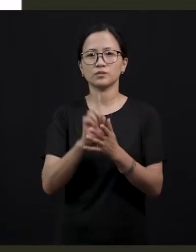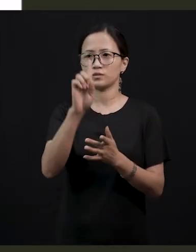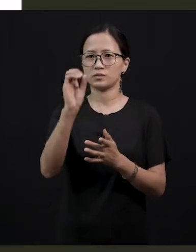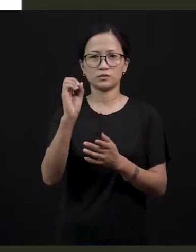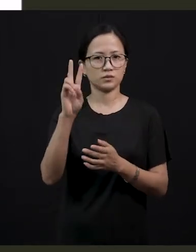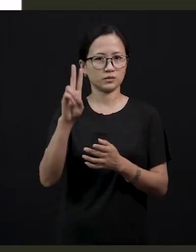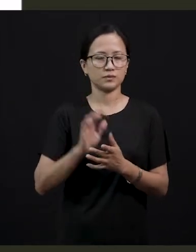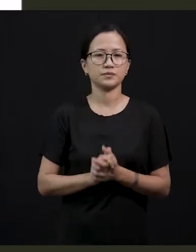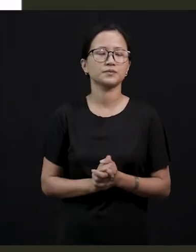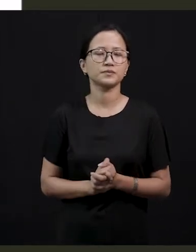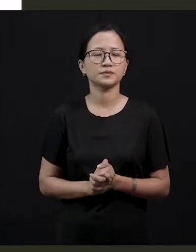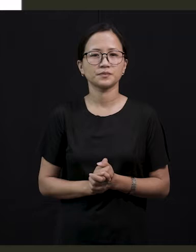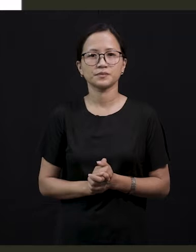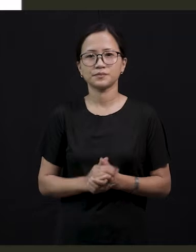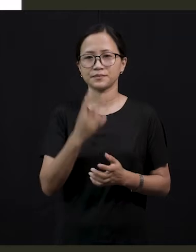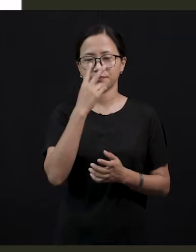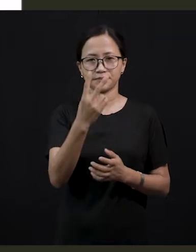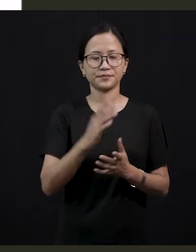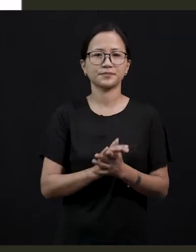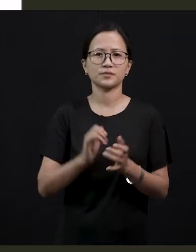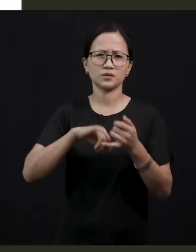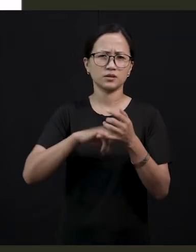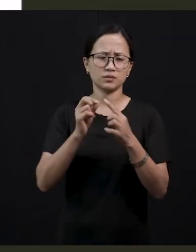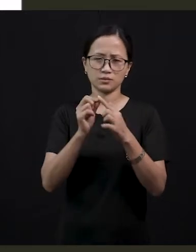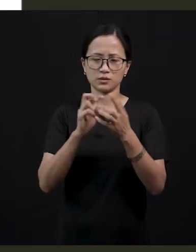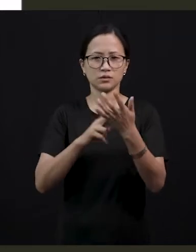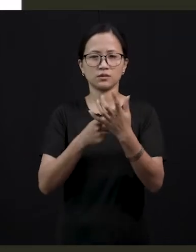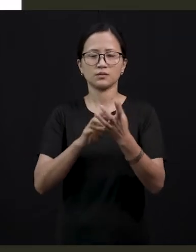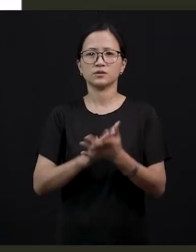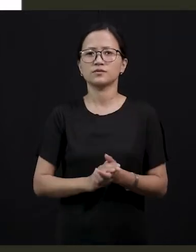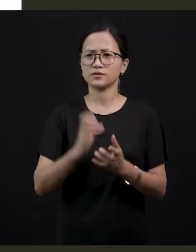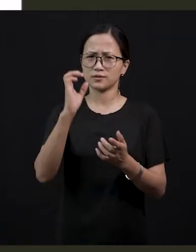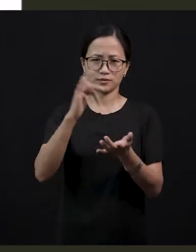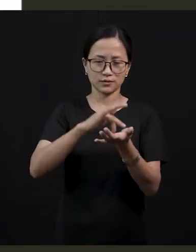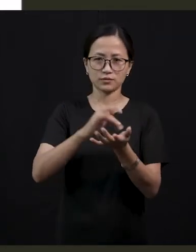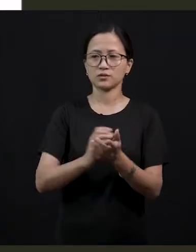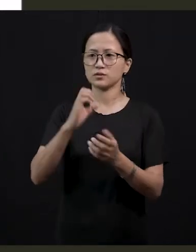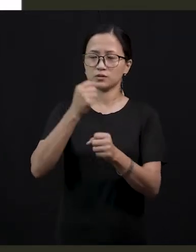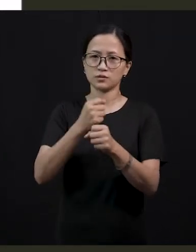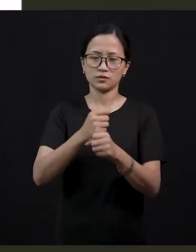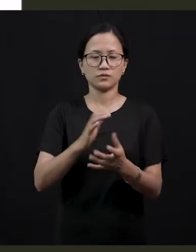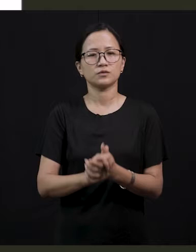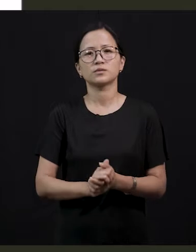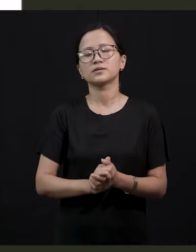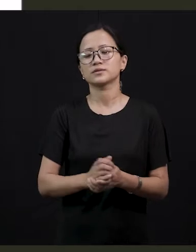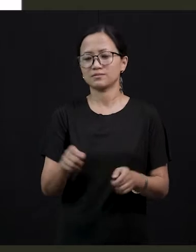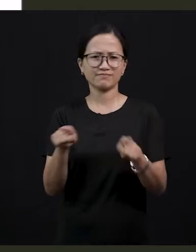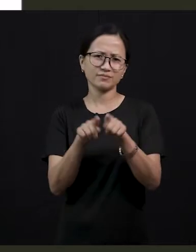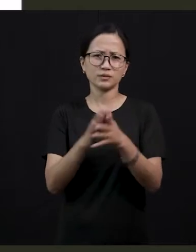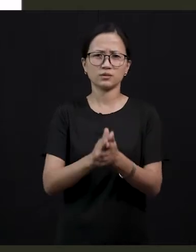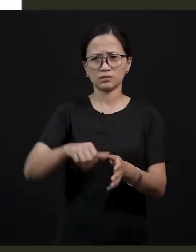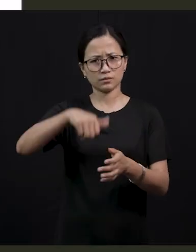102. So as you can see this pyramid, the central government is of course like a boss